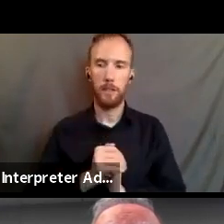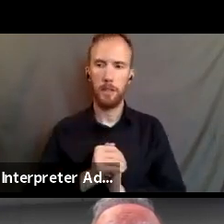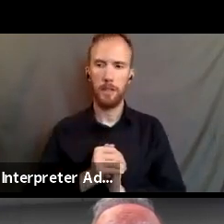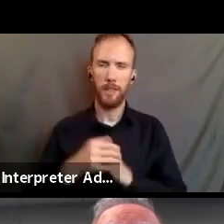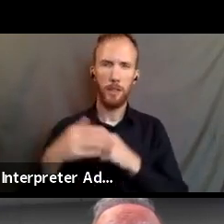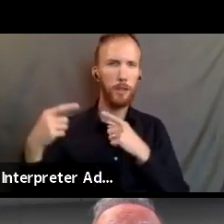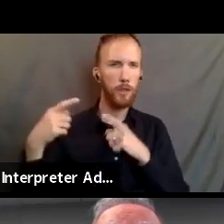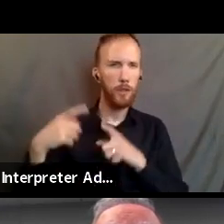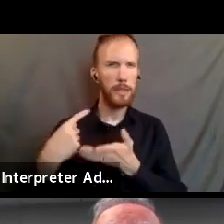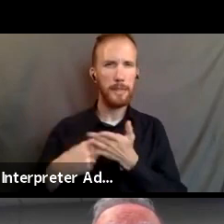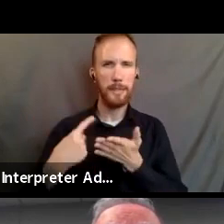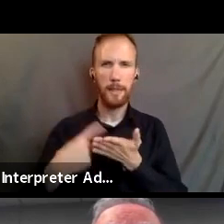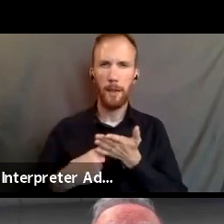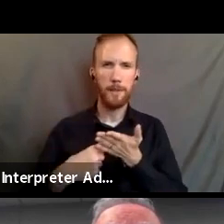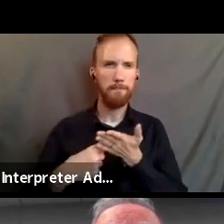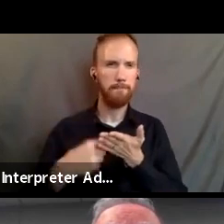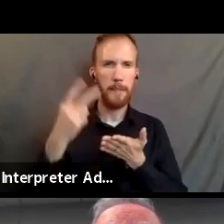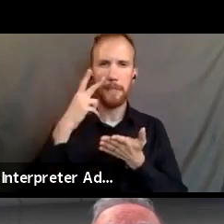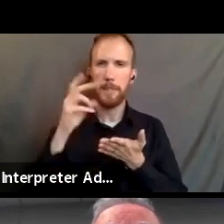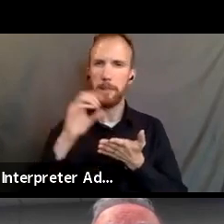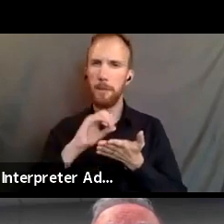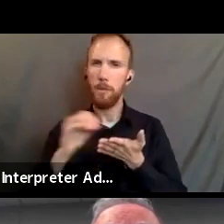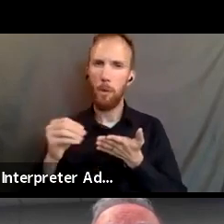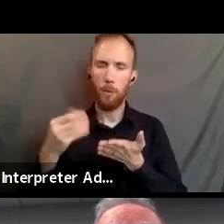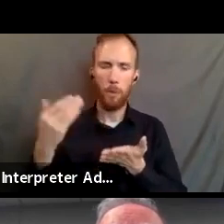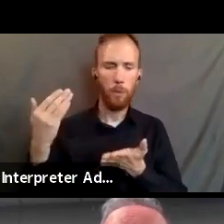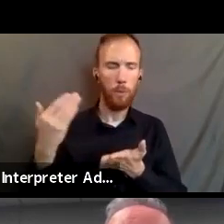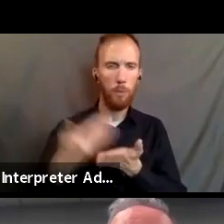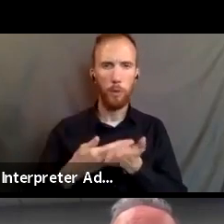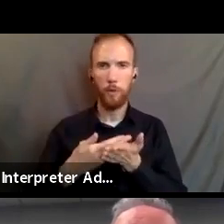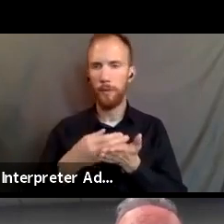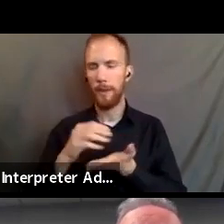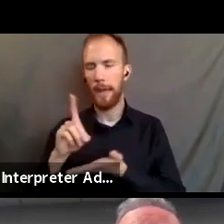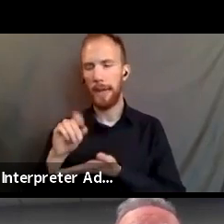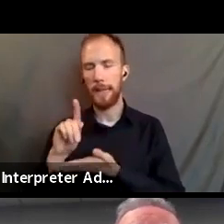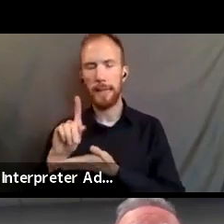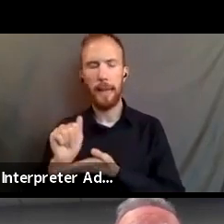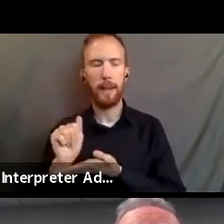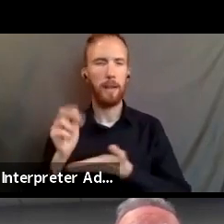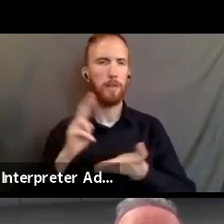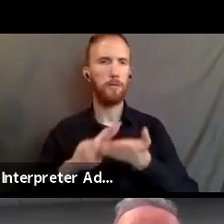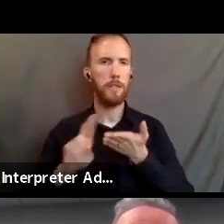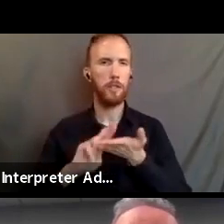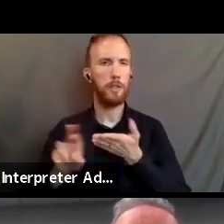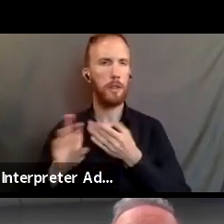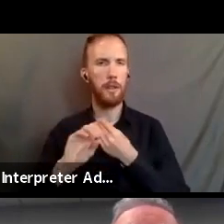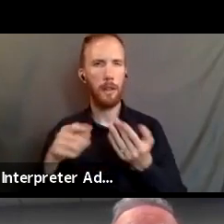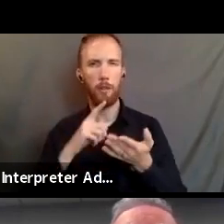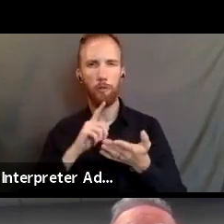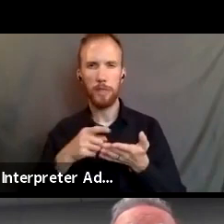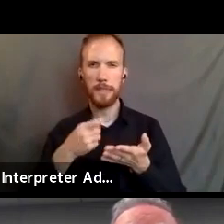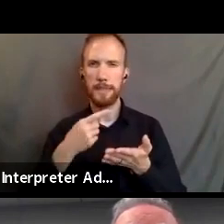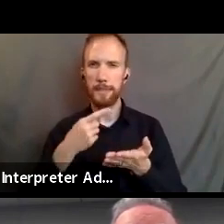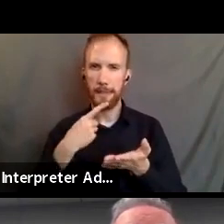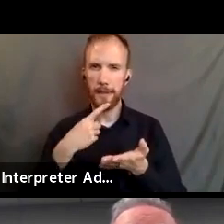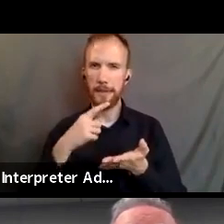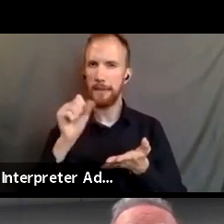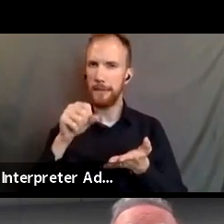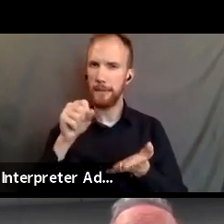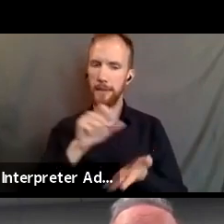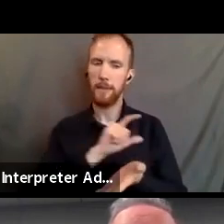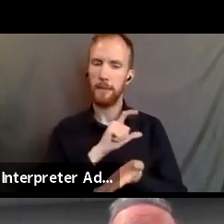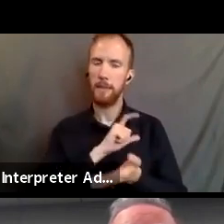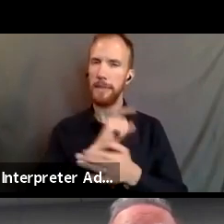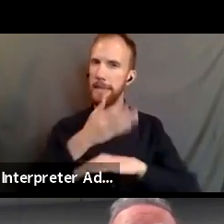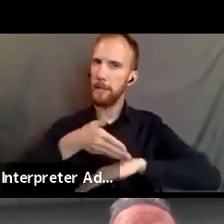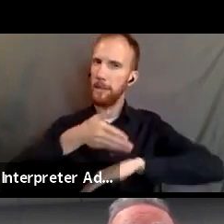any real data or any real research or studies that point to police officers actually increasing school safety